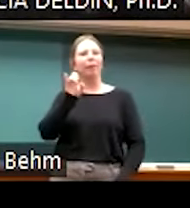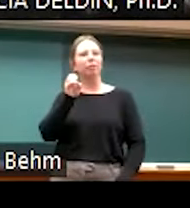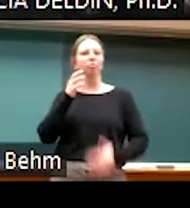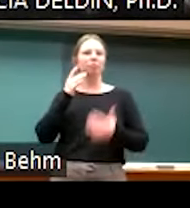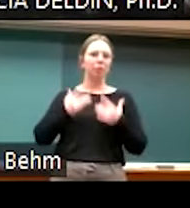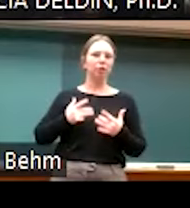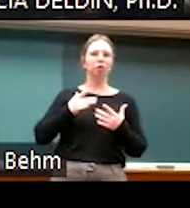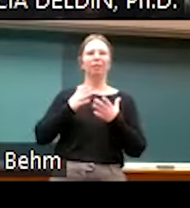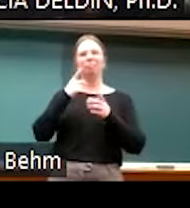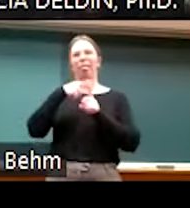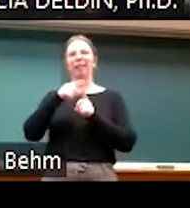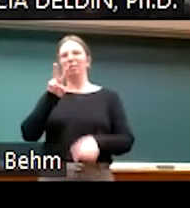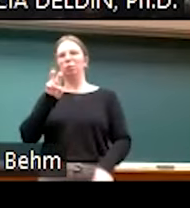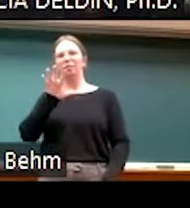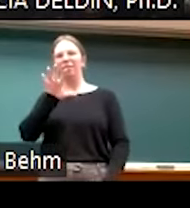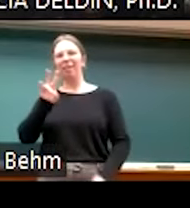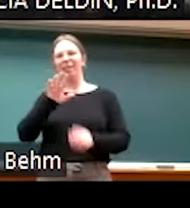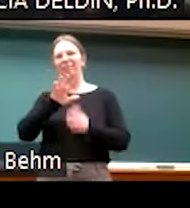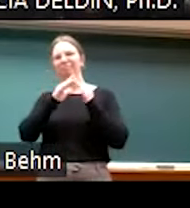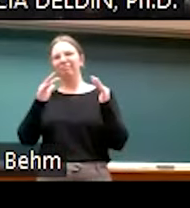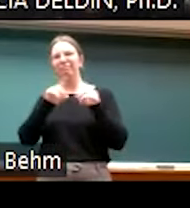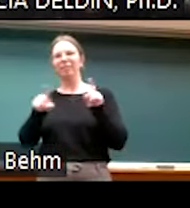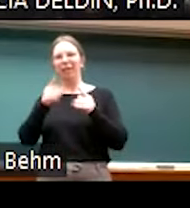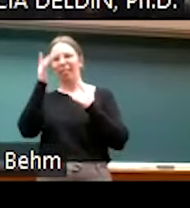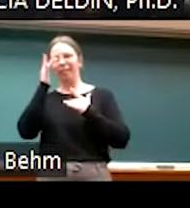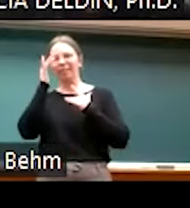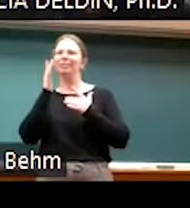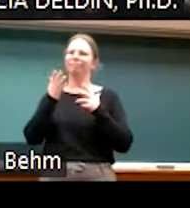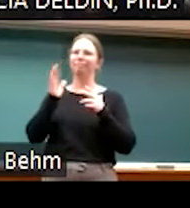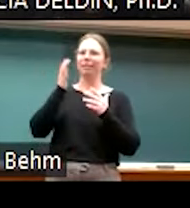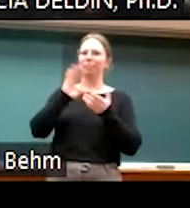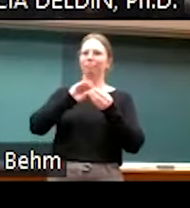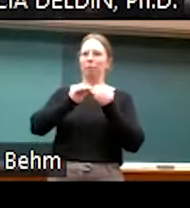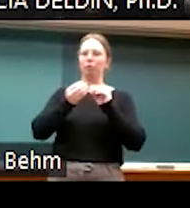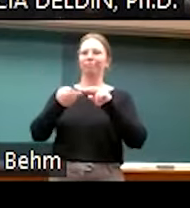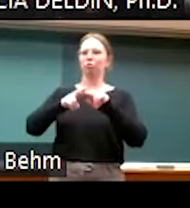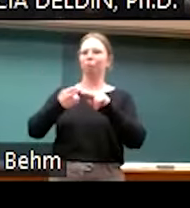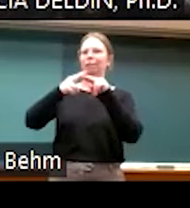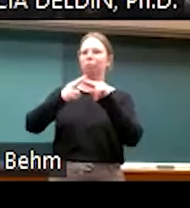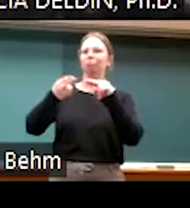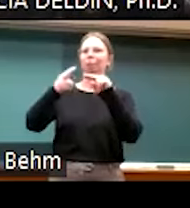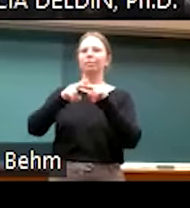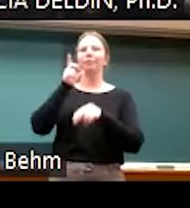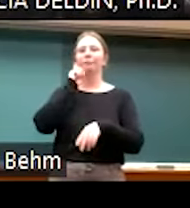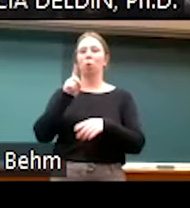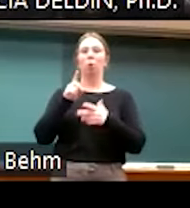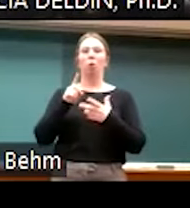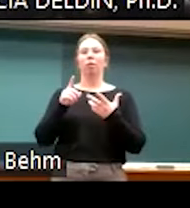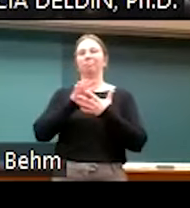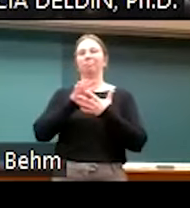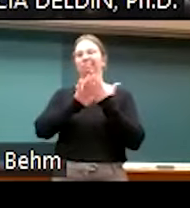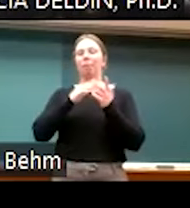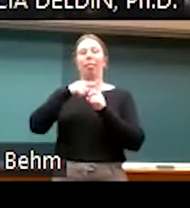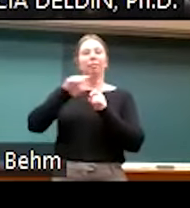257 illnesses, is increasing by generation. And this is true for anxiety as well as substance abuse and